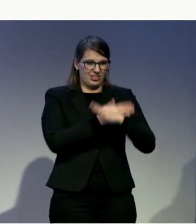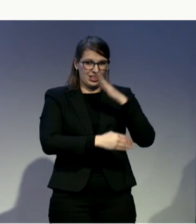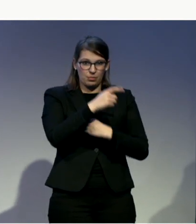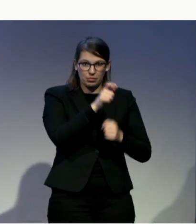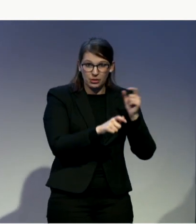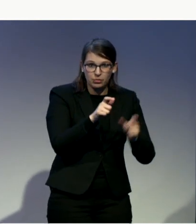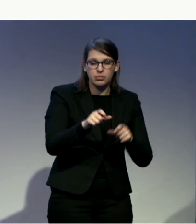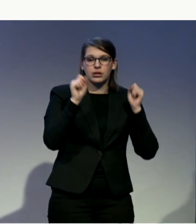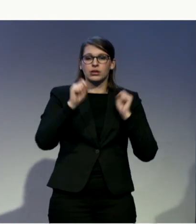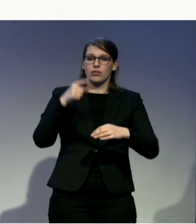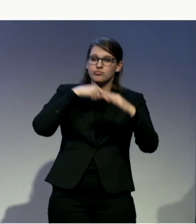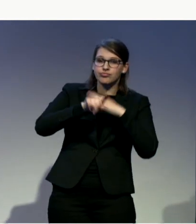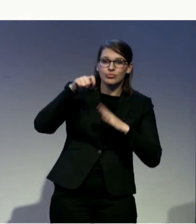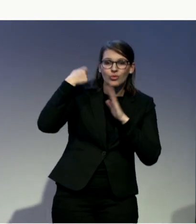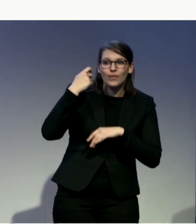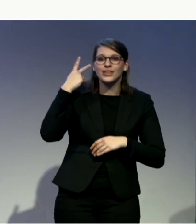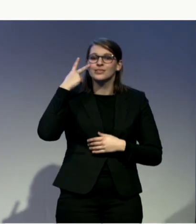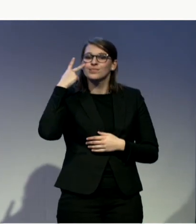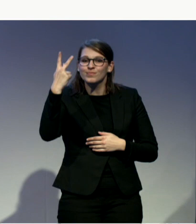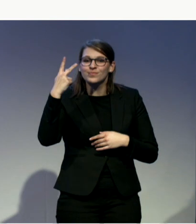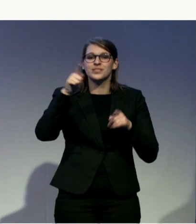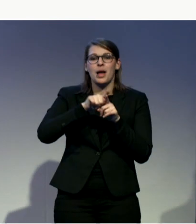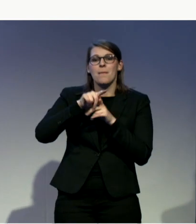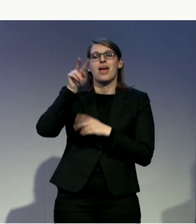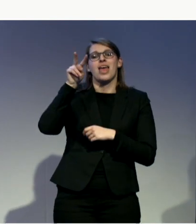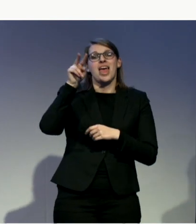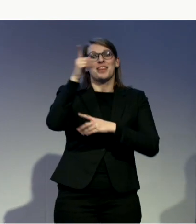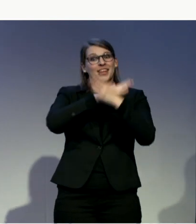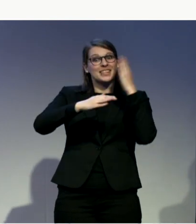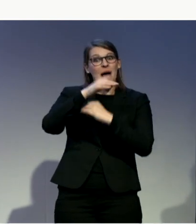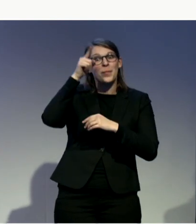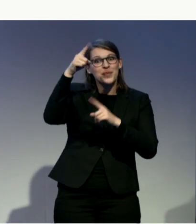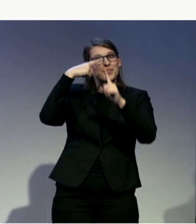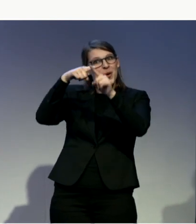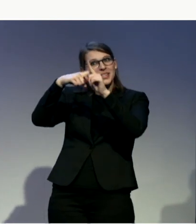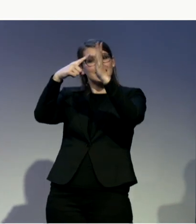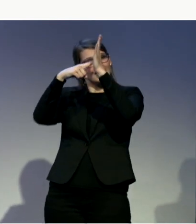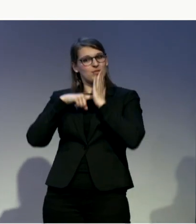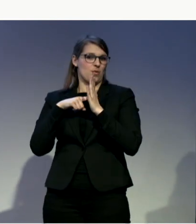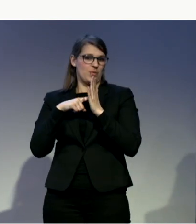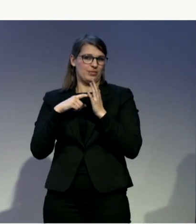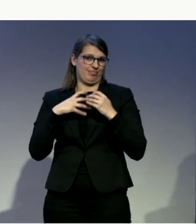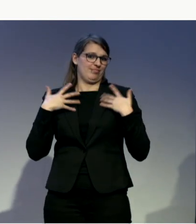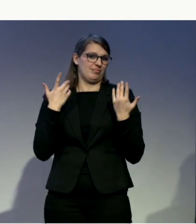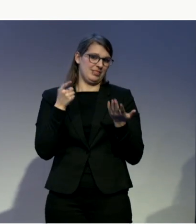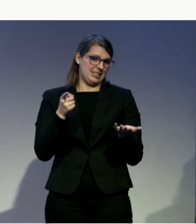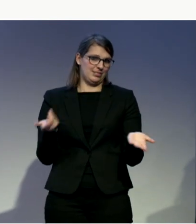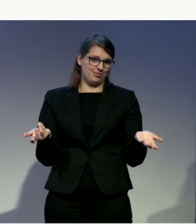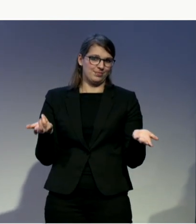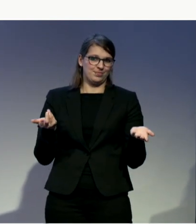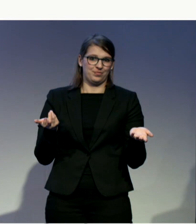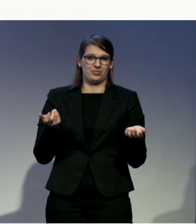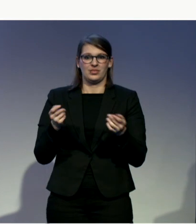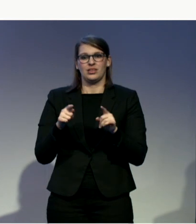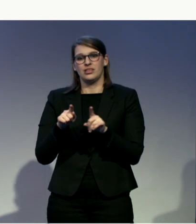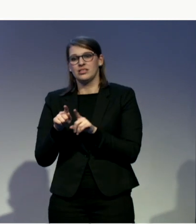positively represented, where we don't need to be the story, we can be